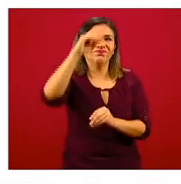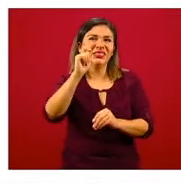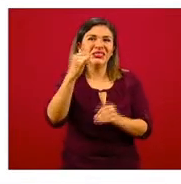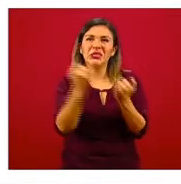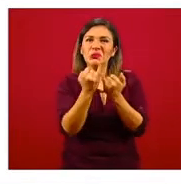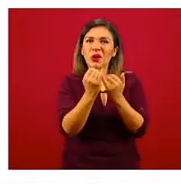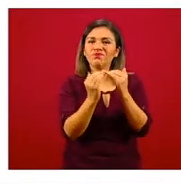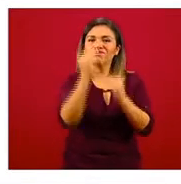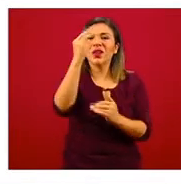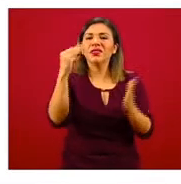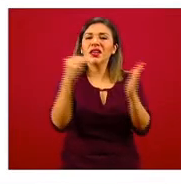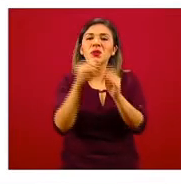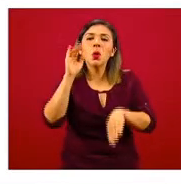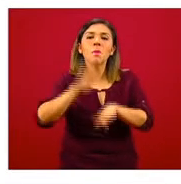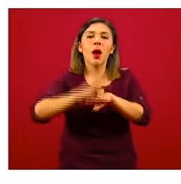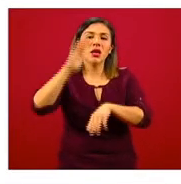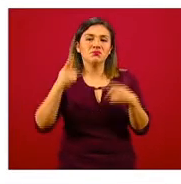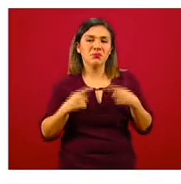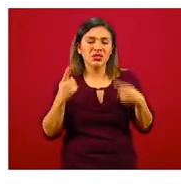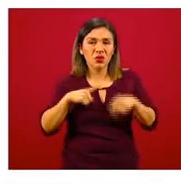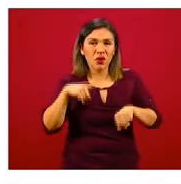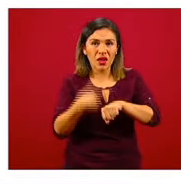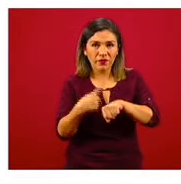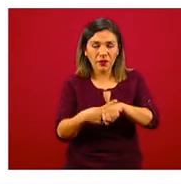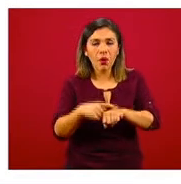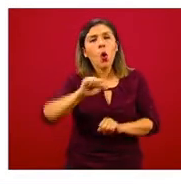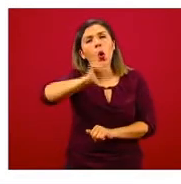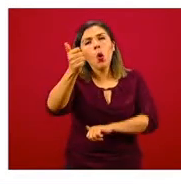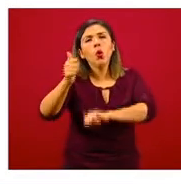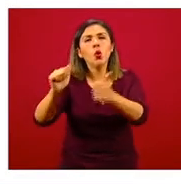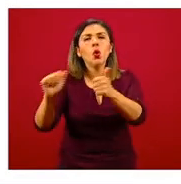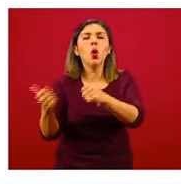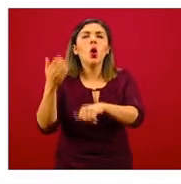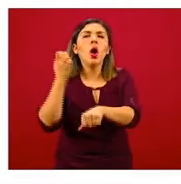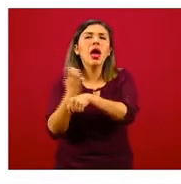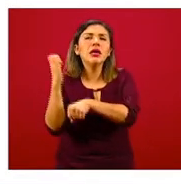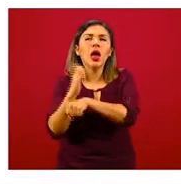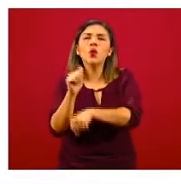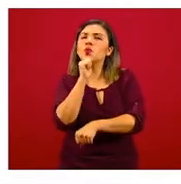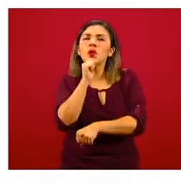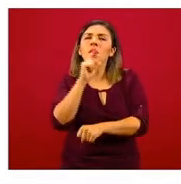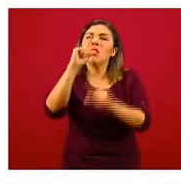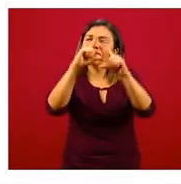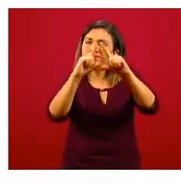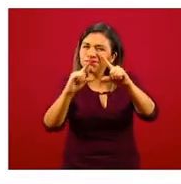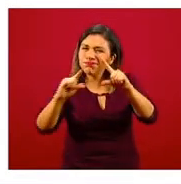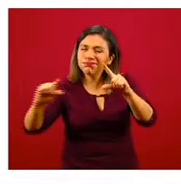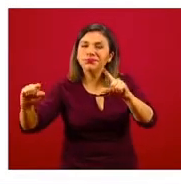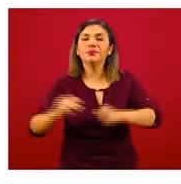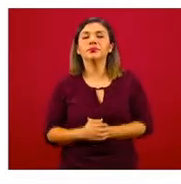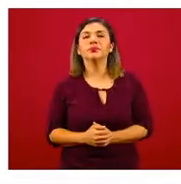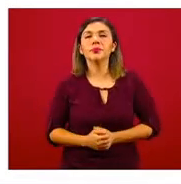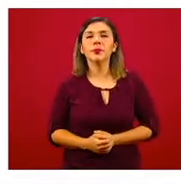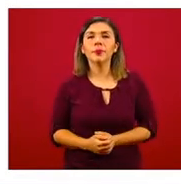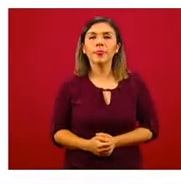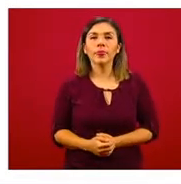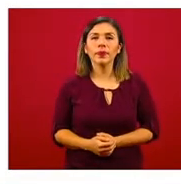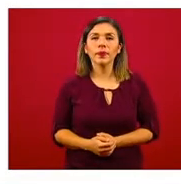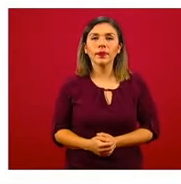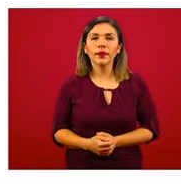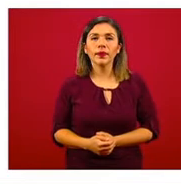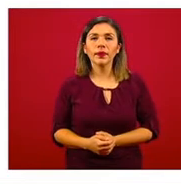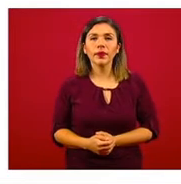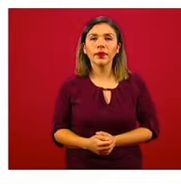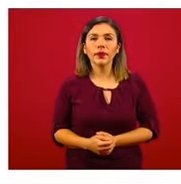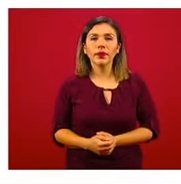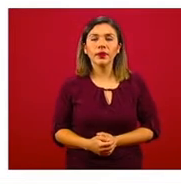disease. Tabasco is joining this top 5 of cases, and you see